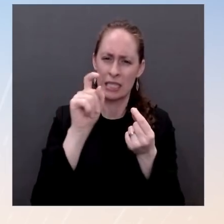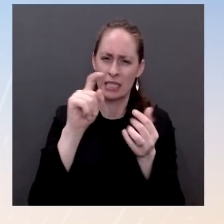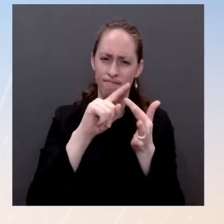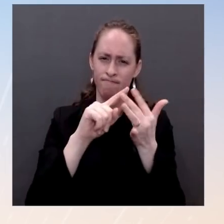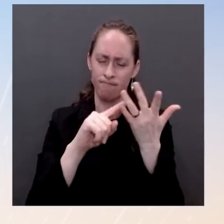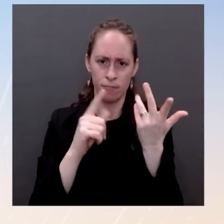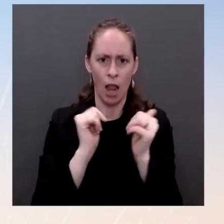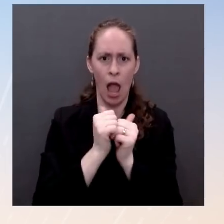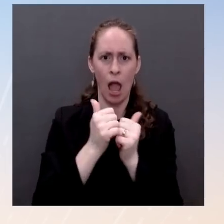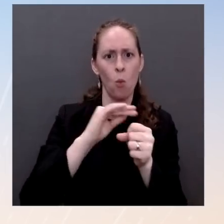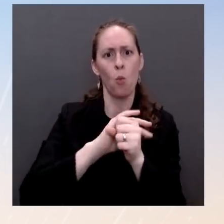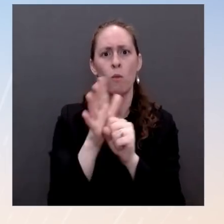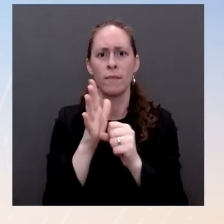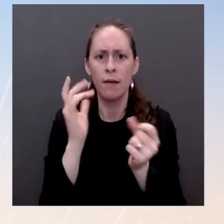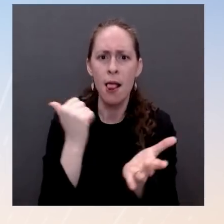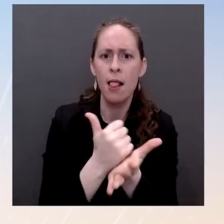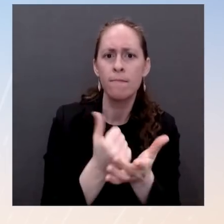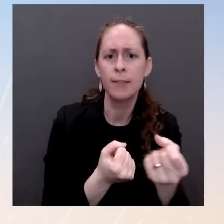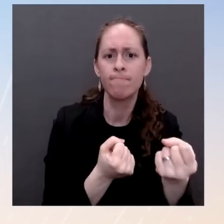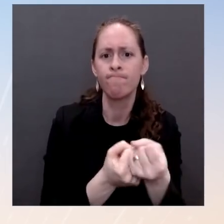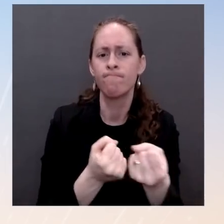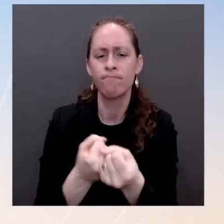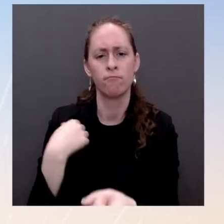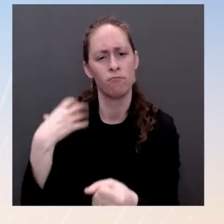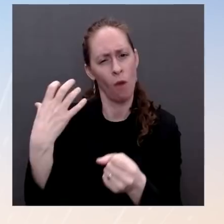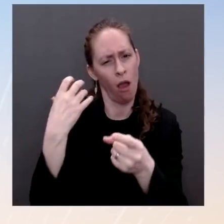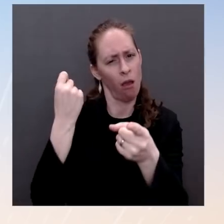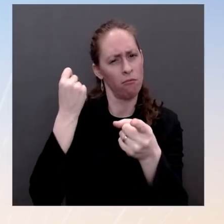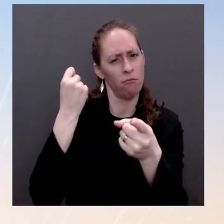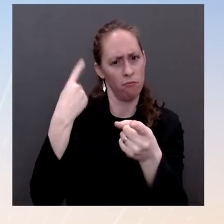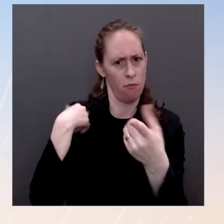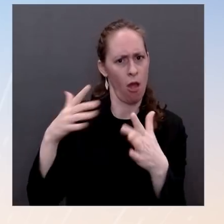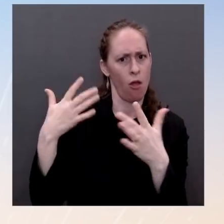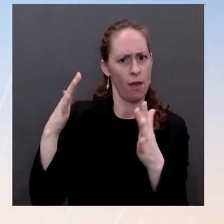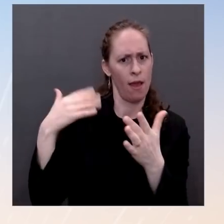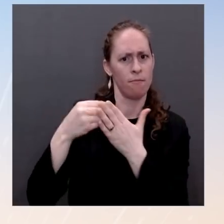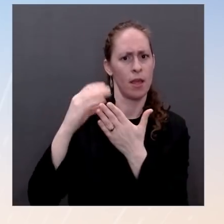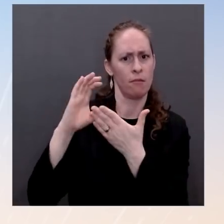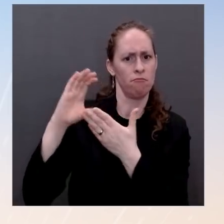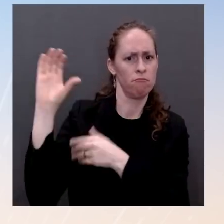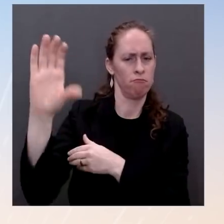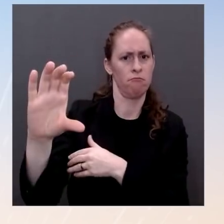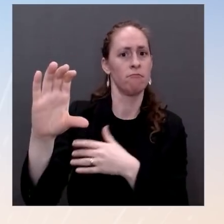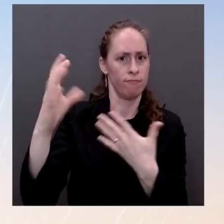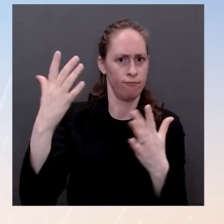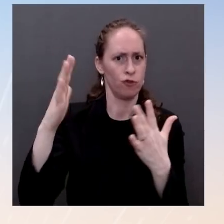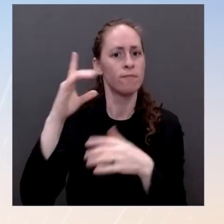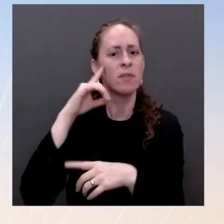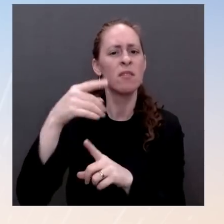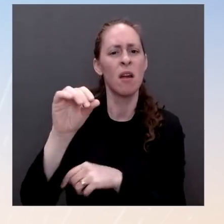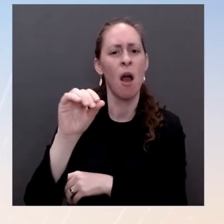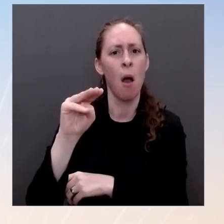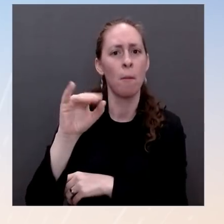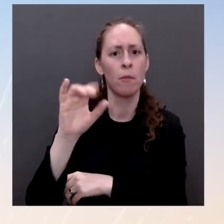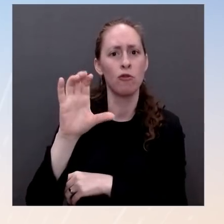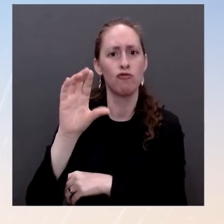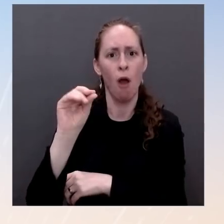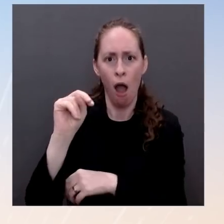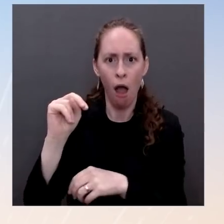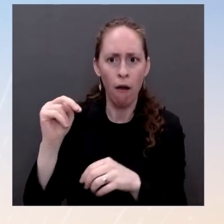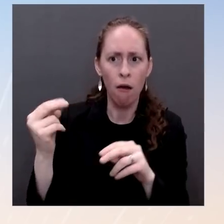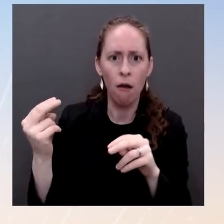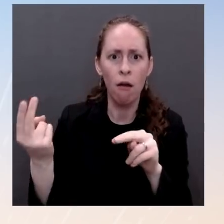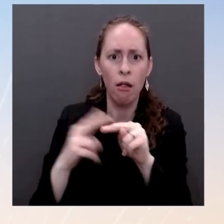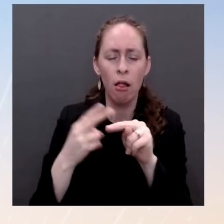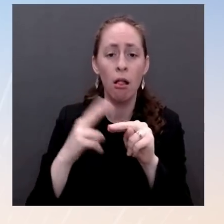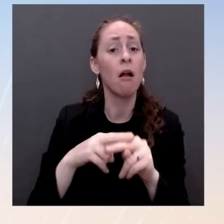continue to have sufficient funds to respond to the current Omicron surge in the coming weeks, our goal has always been to ensure that we are well